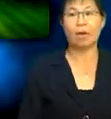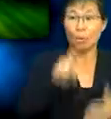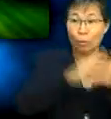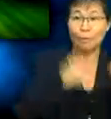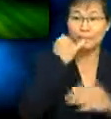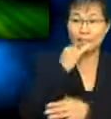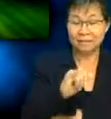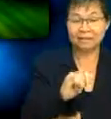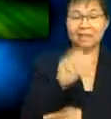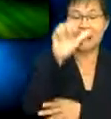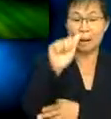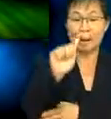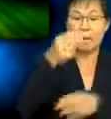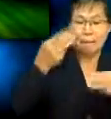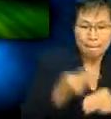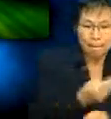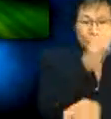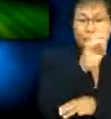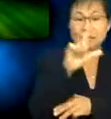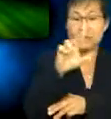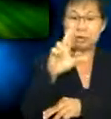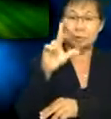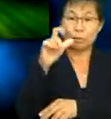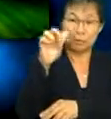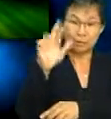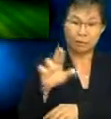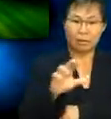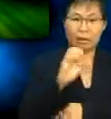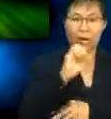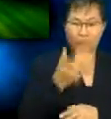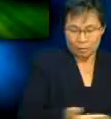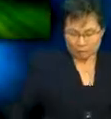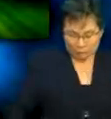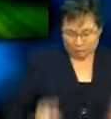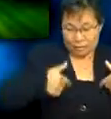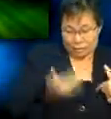What is a multicellular organism?